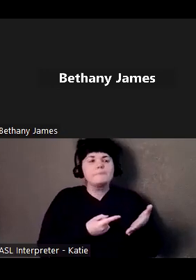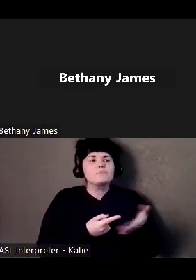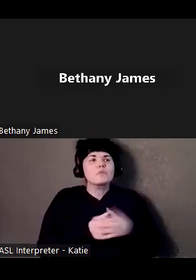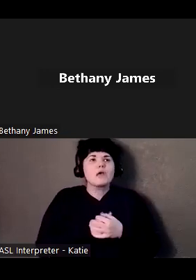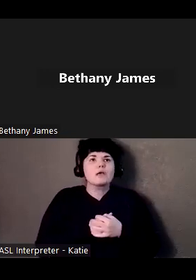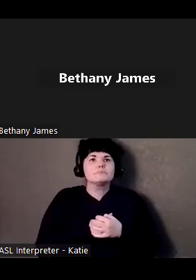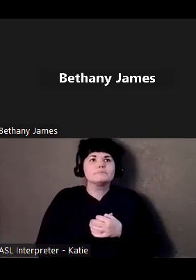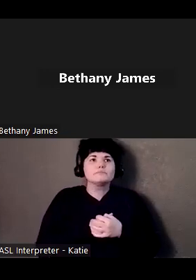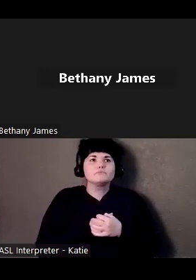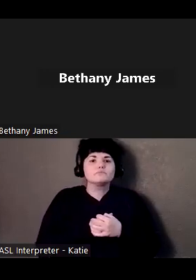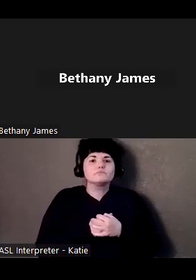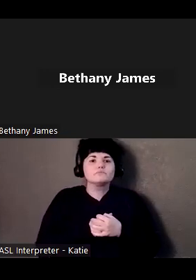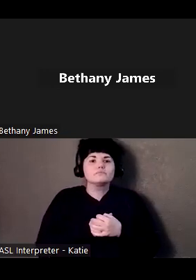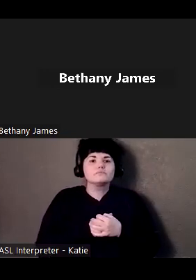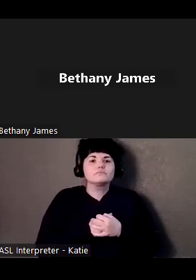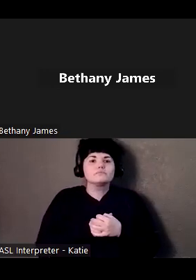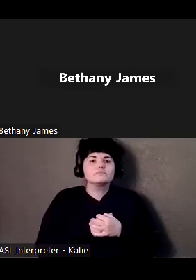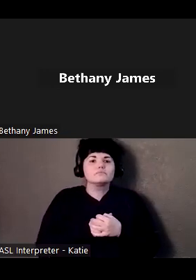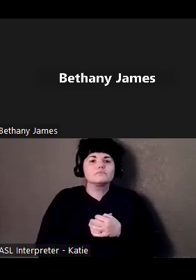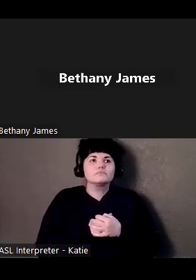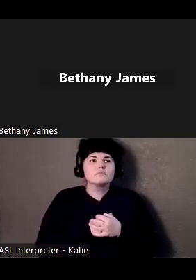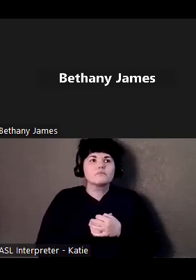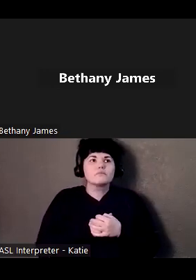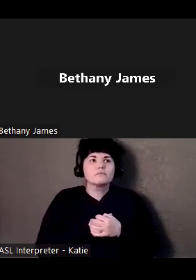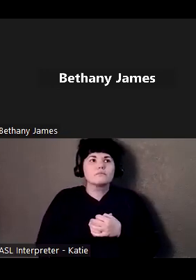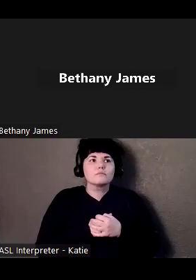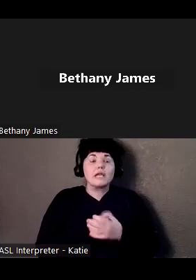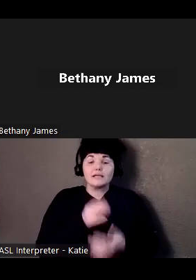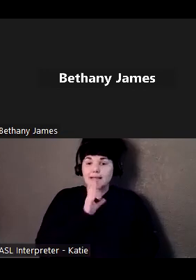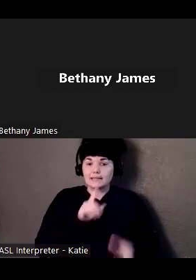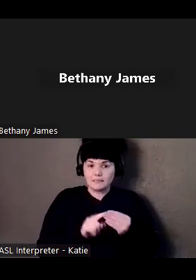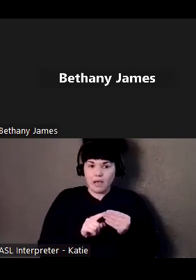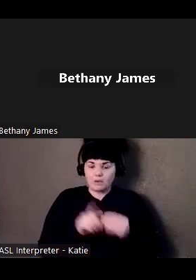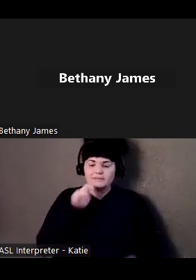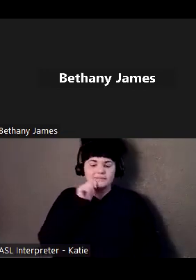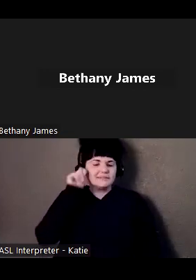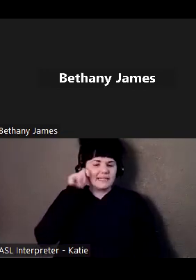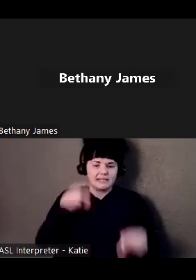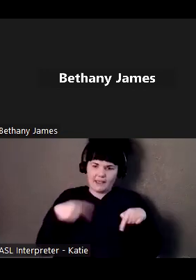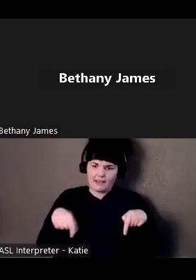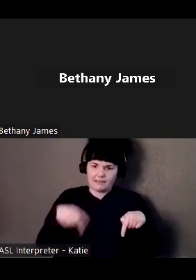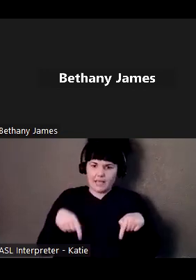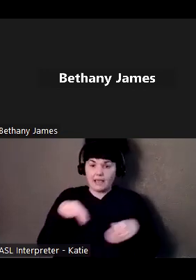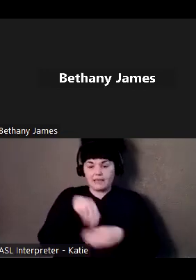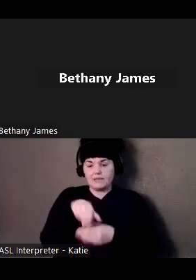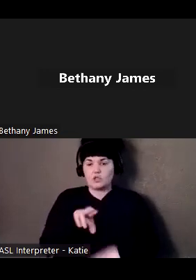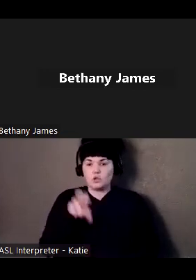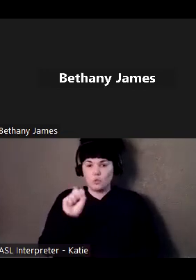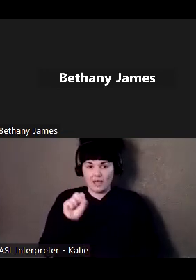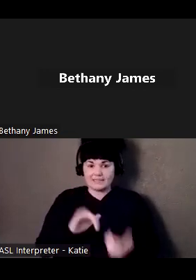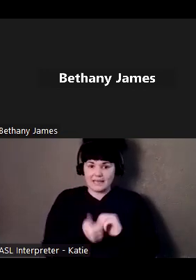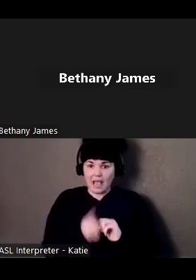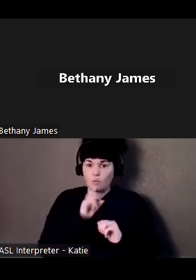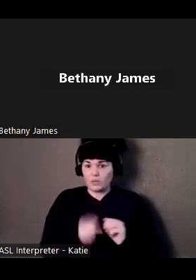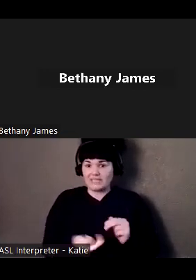of also talks about the increase of teen anxiety in the US and kind of